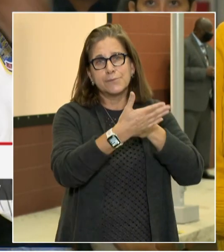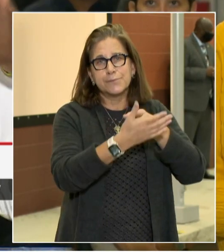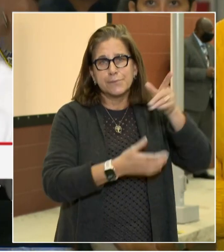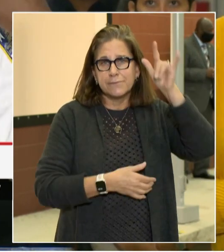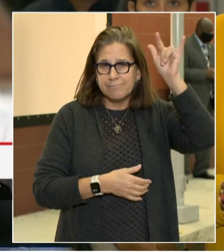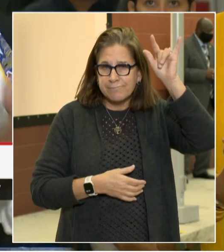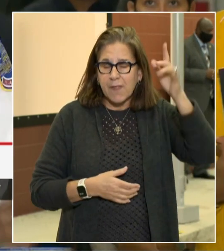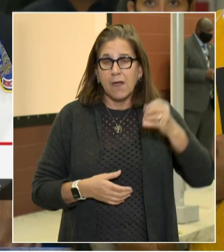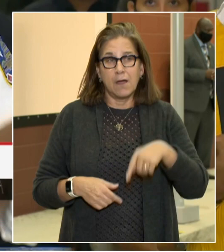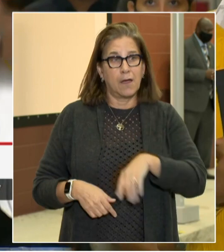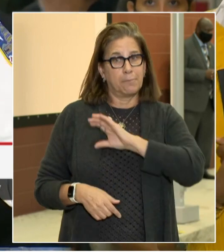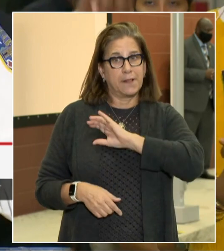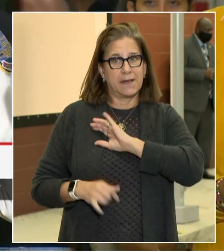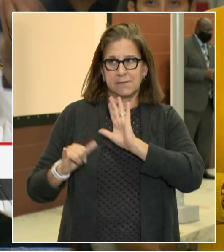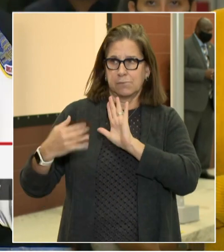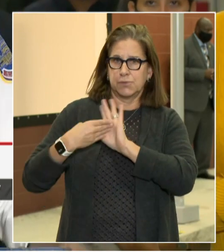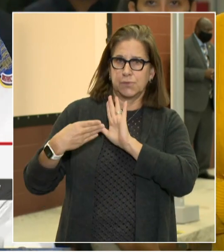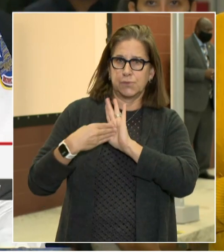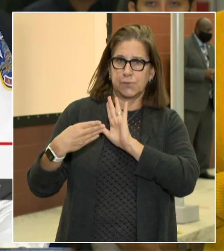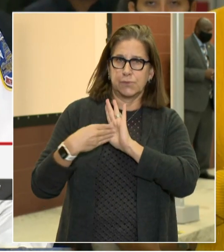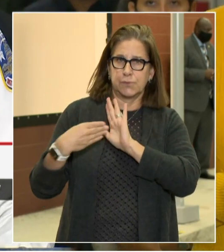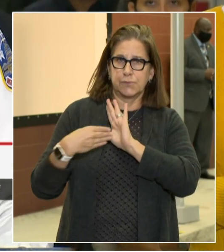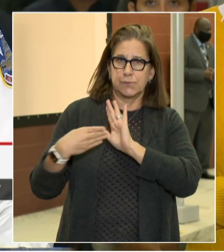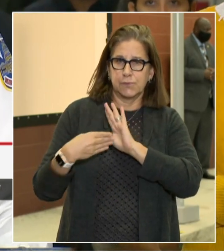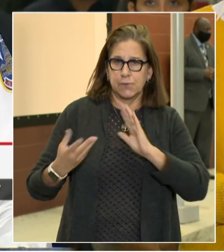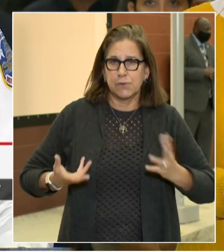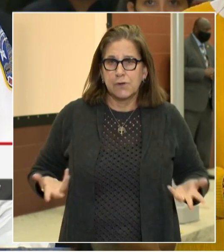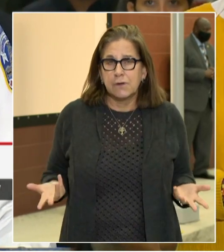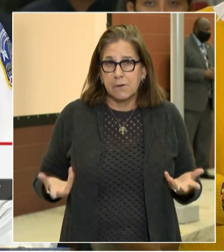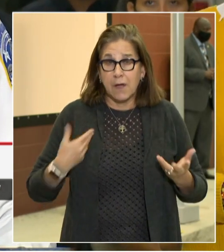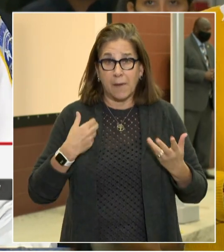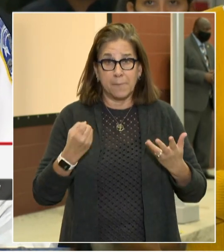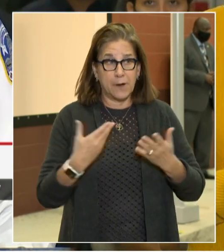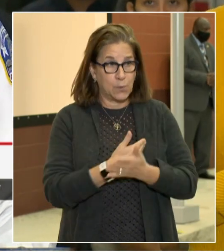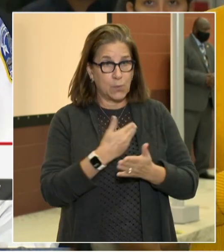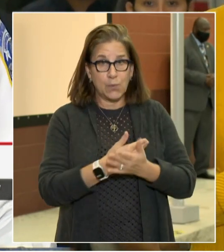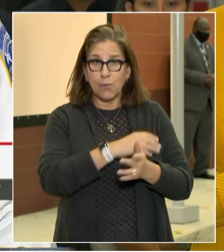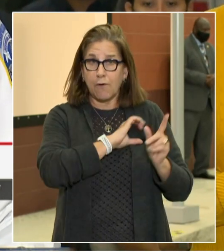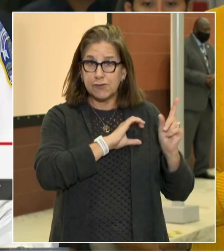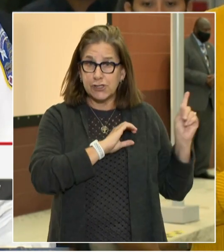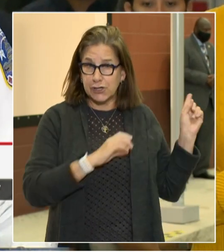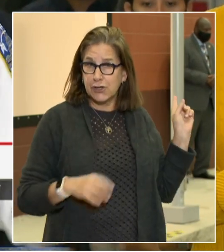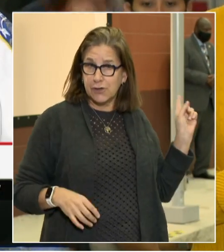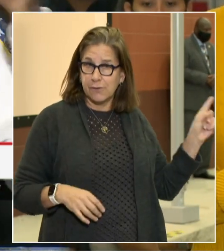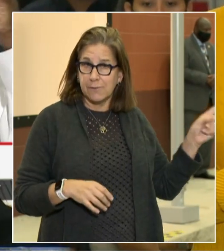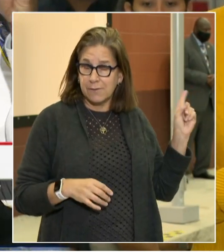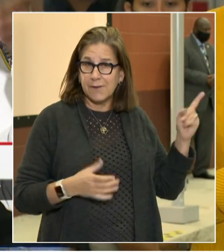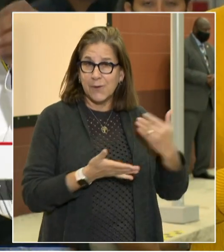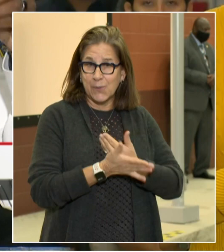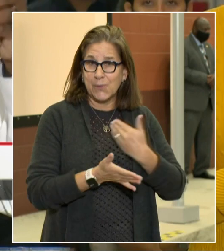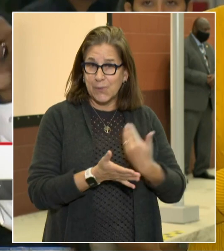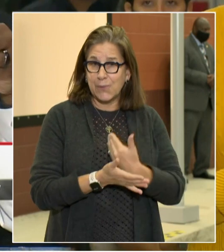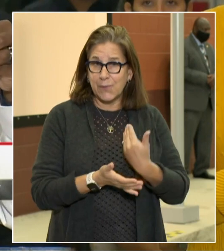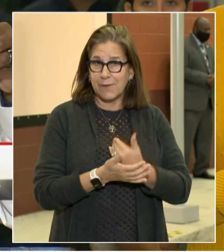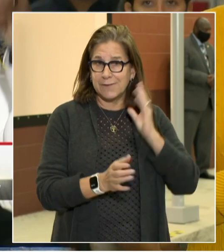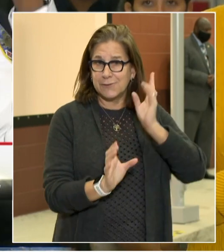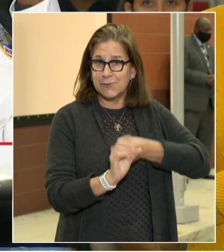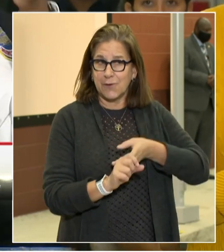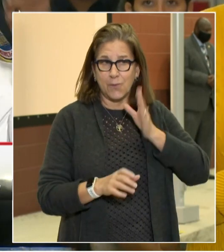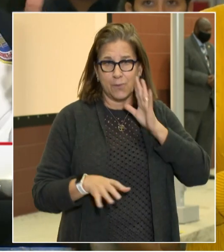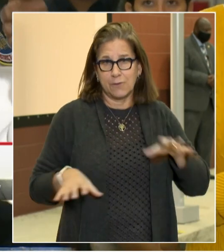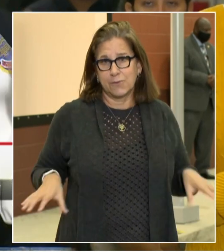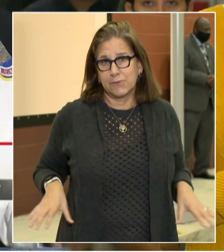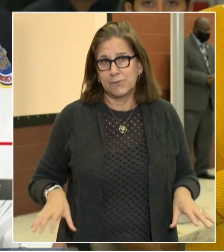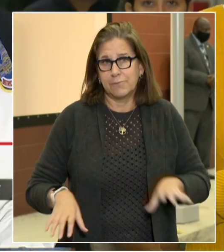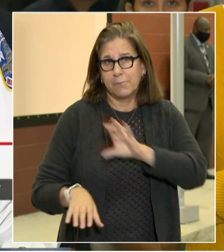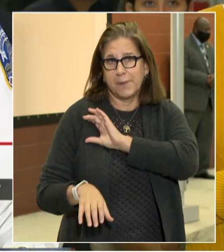officers who are behind us in tan, these officers will be on the street soon, riding with veteran police officers. We want to just not only tell them that they